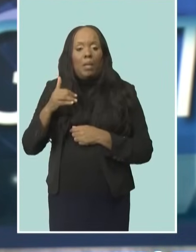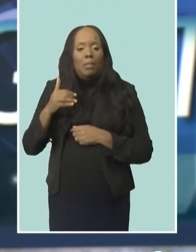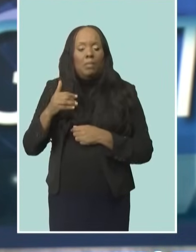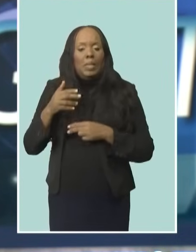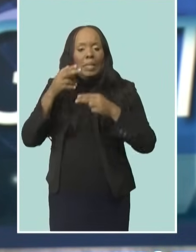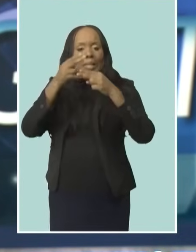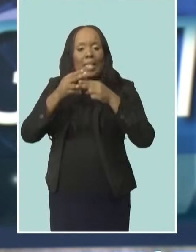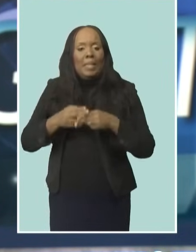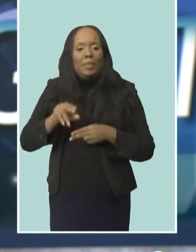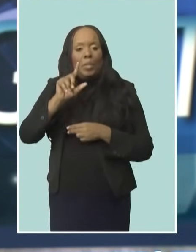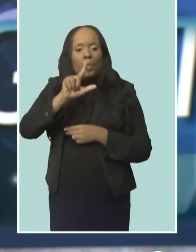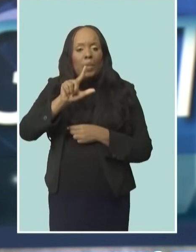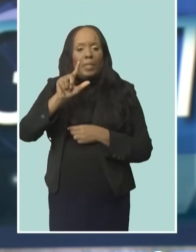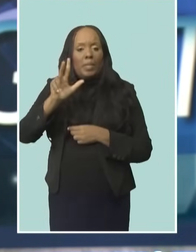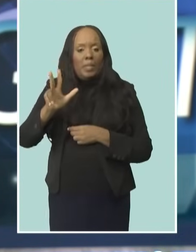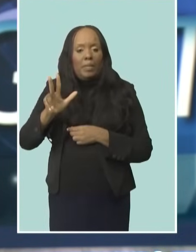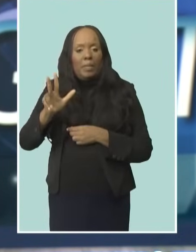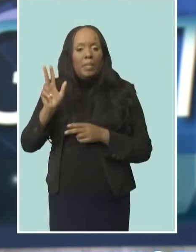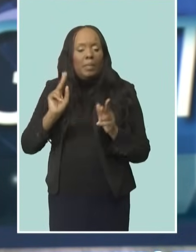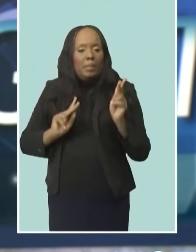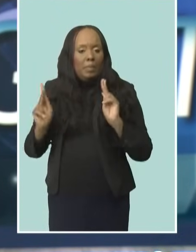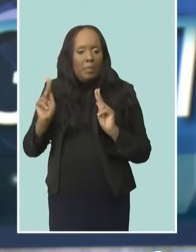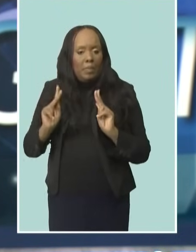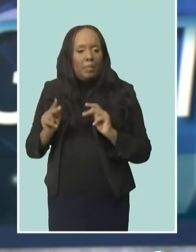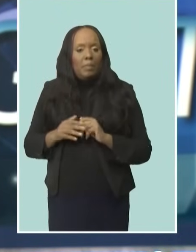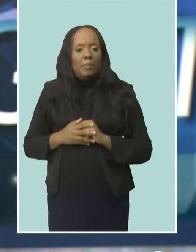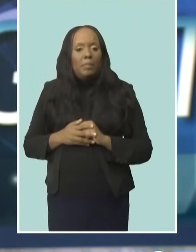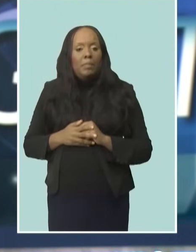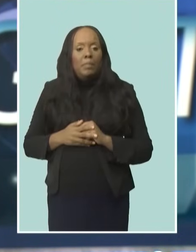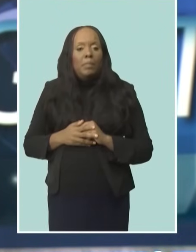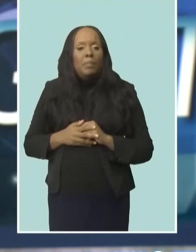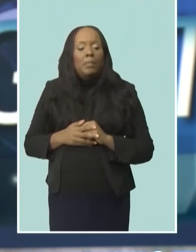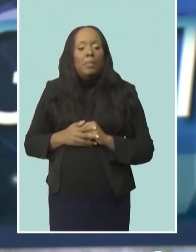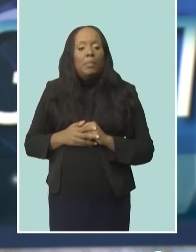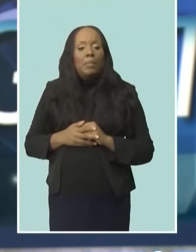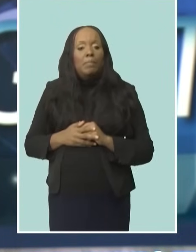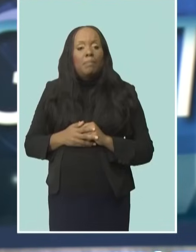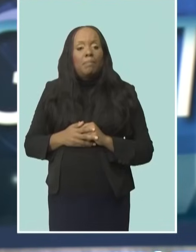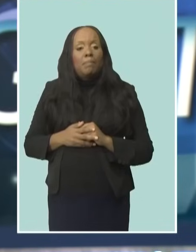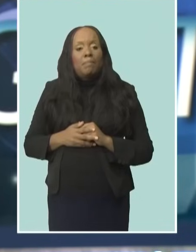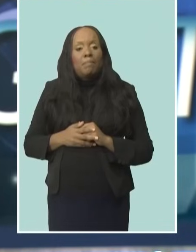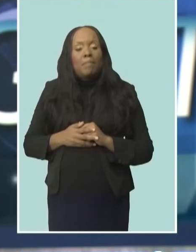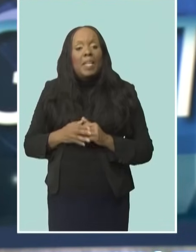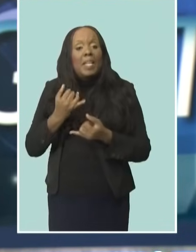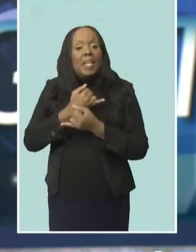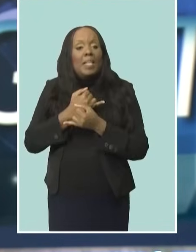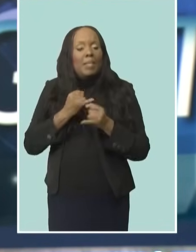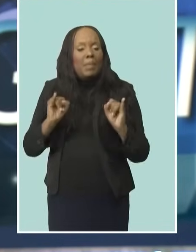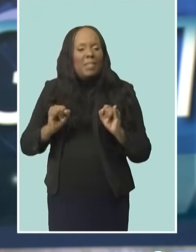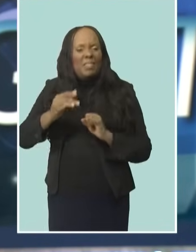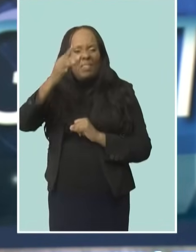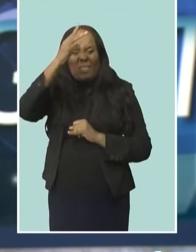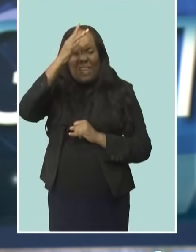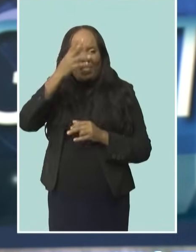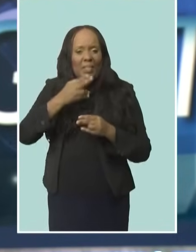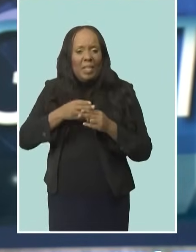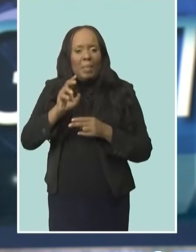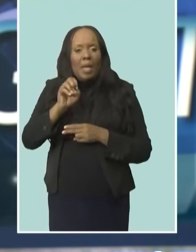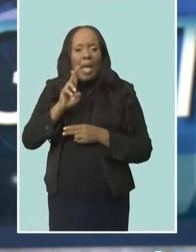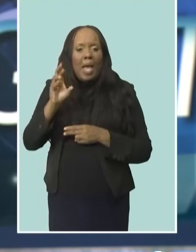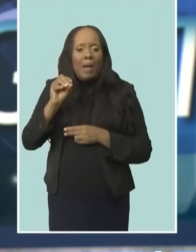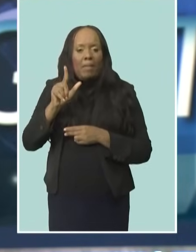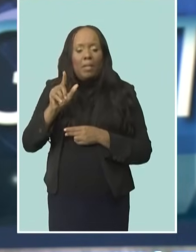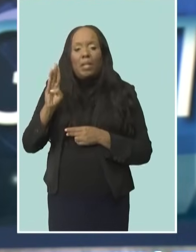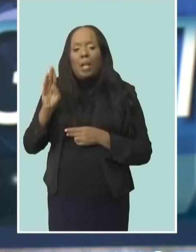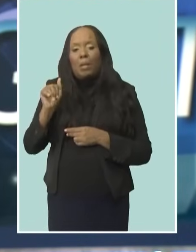St. John. Father of Independence, the Right Excellent Errol Walton Barrow, and former Prime Minister, the Honourable David Thompson,